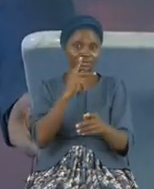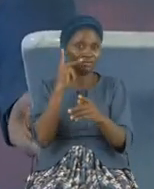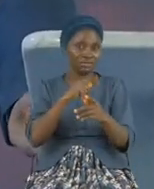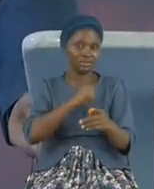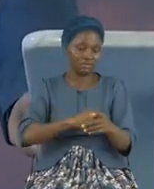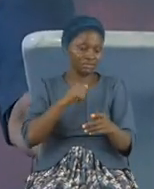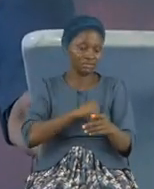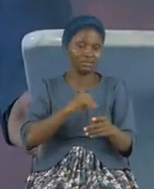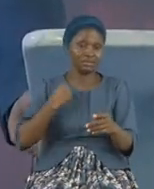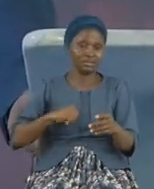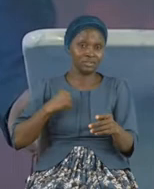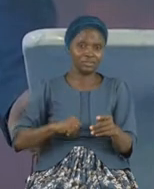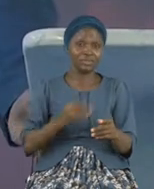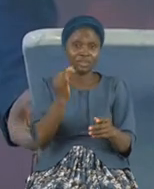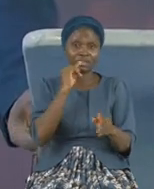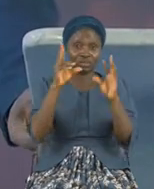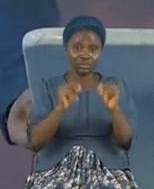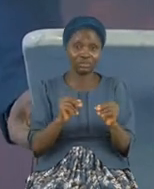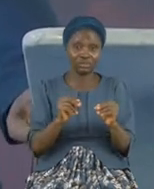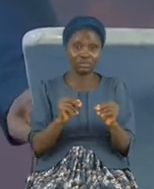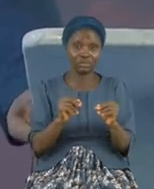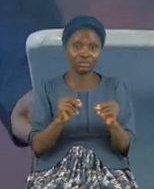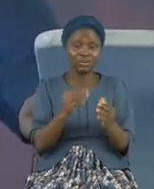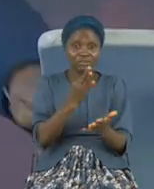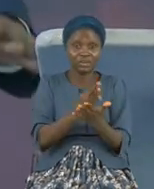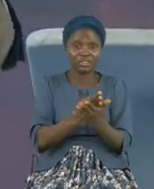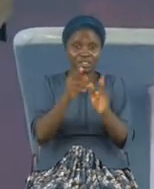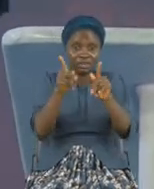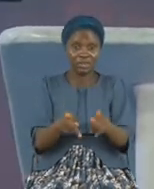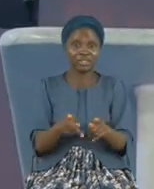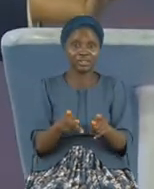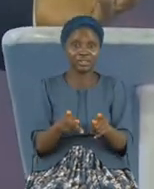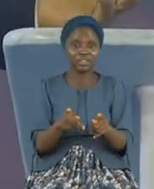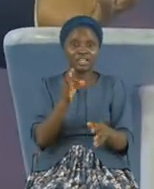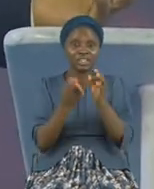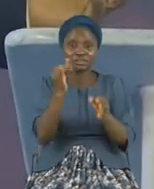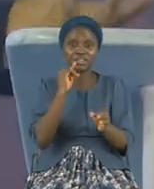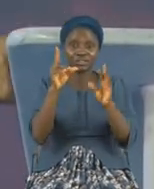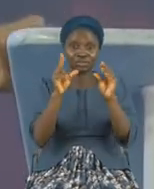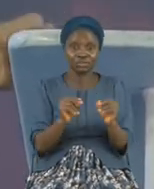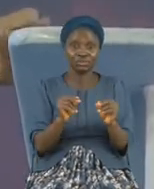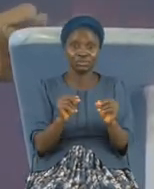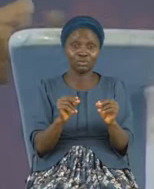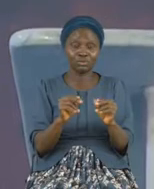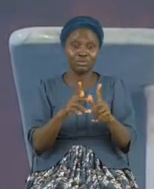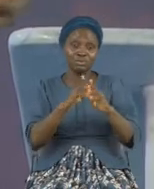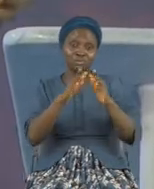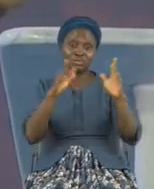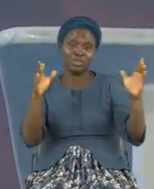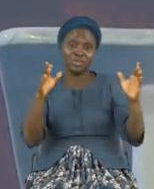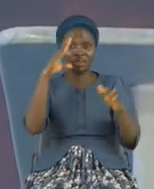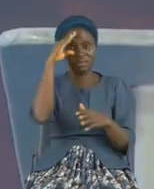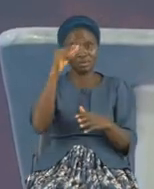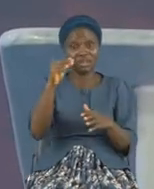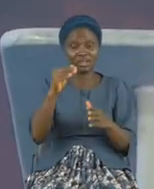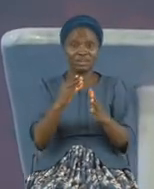financial person aiding you, and if there is no big man, big power, but long